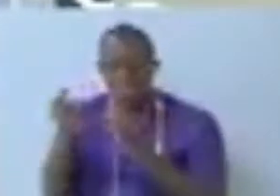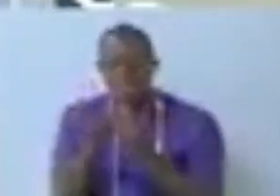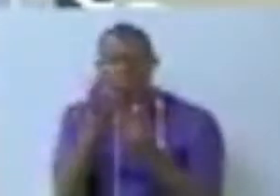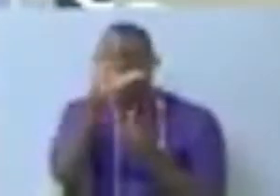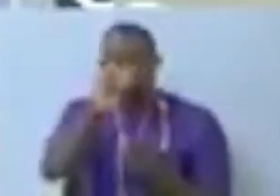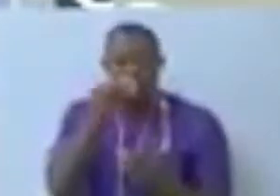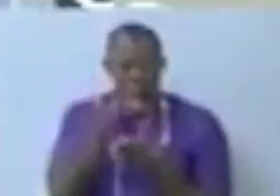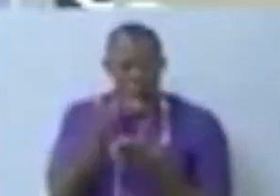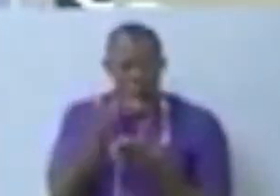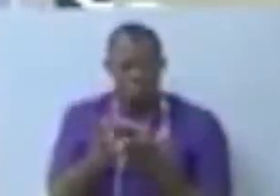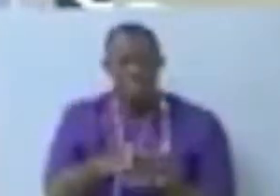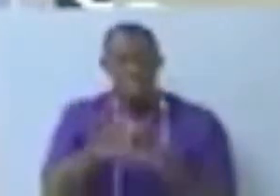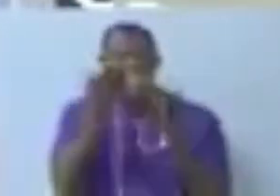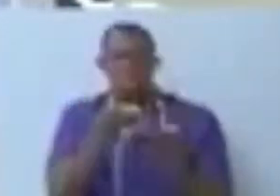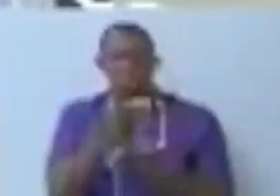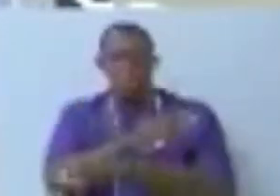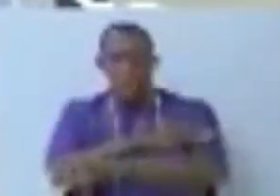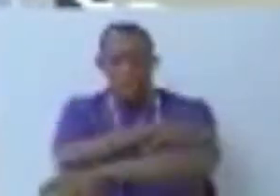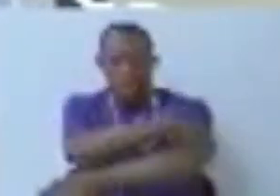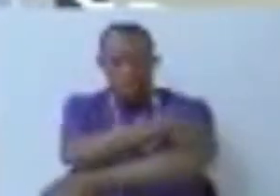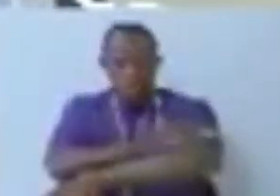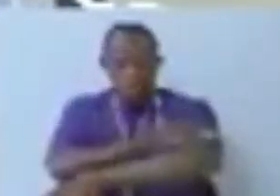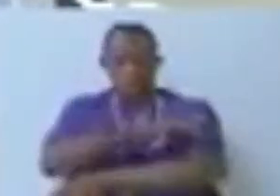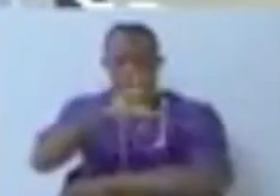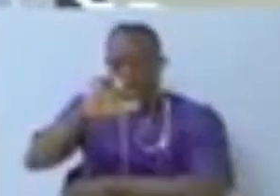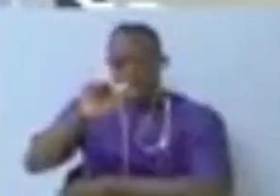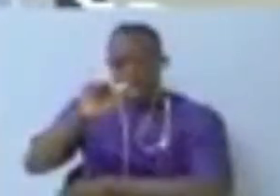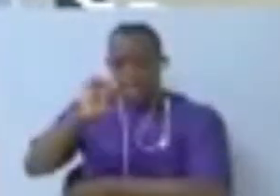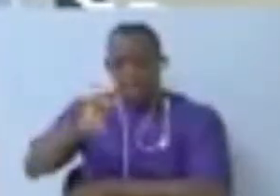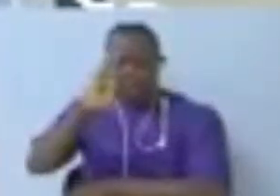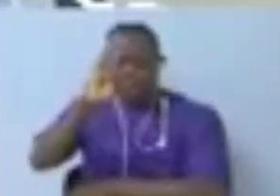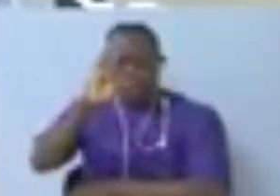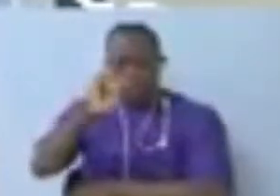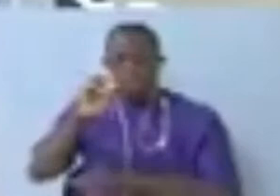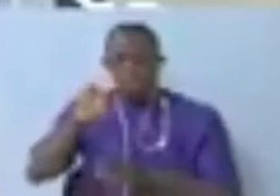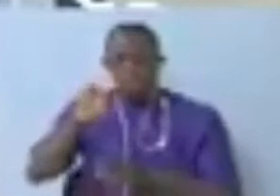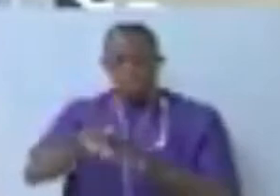Then Captain Rambo went and held him